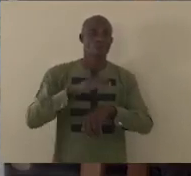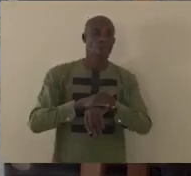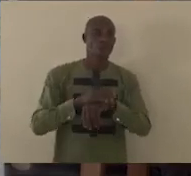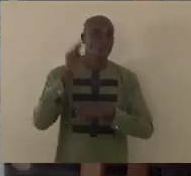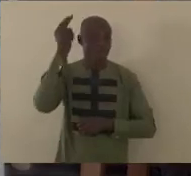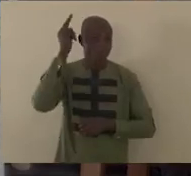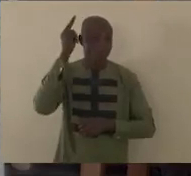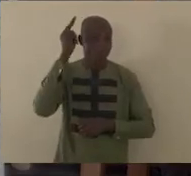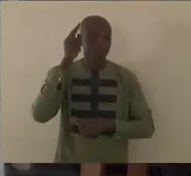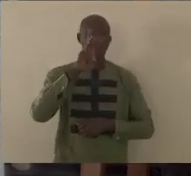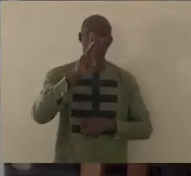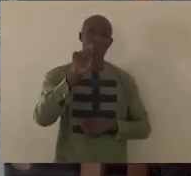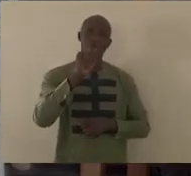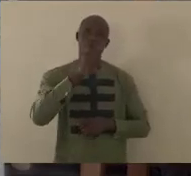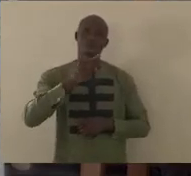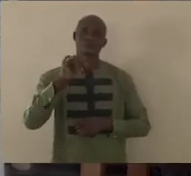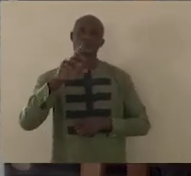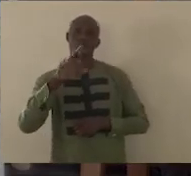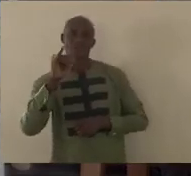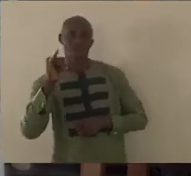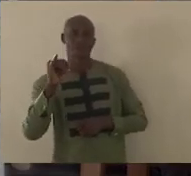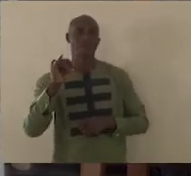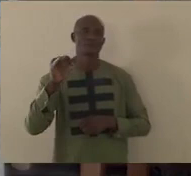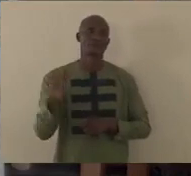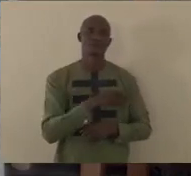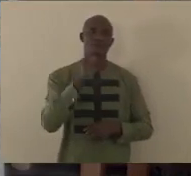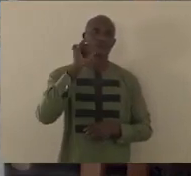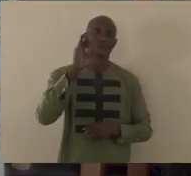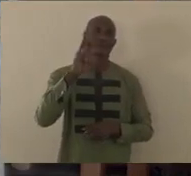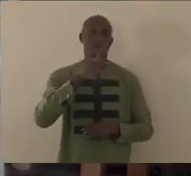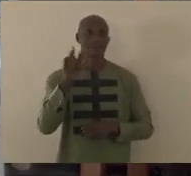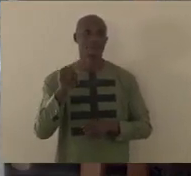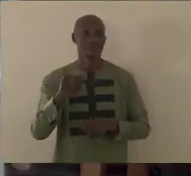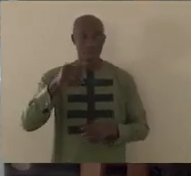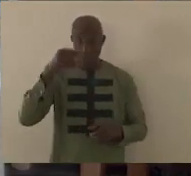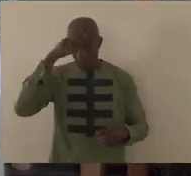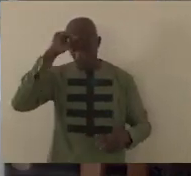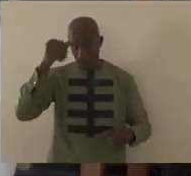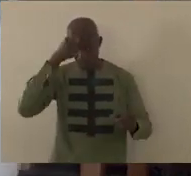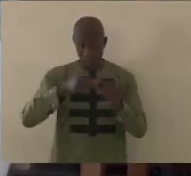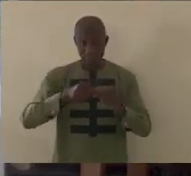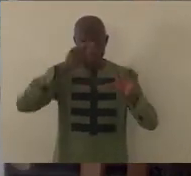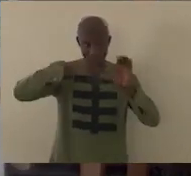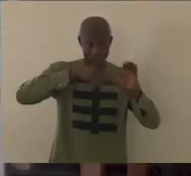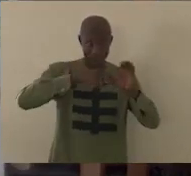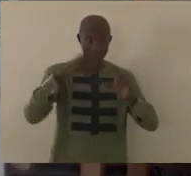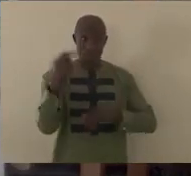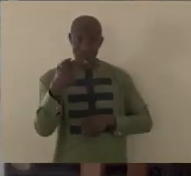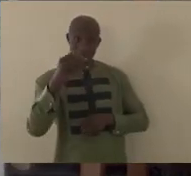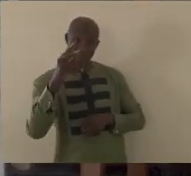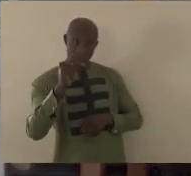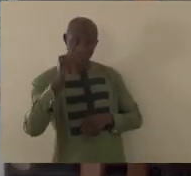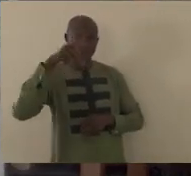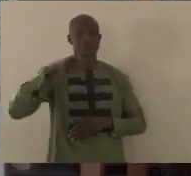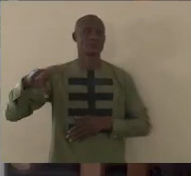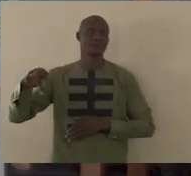Uncle Waziri Ibrahim, the chairman of GNPP, some of you remember, the admiration with which he